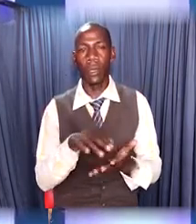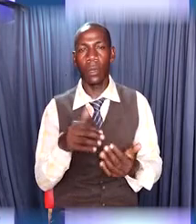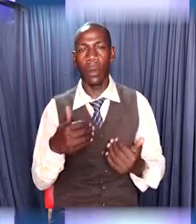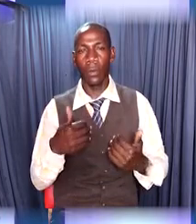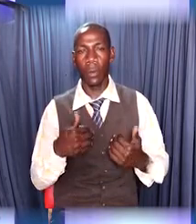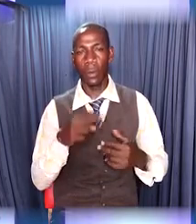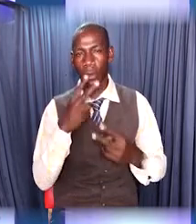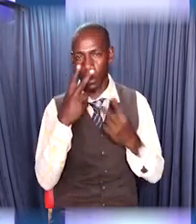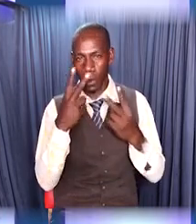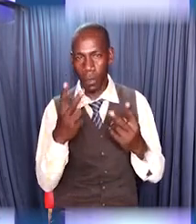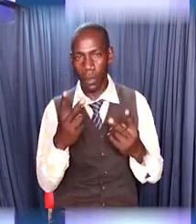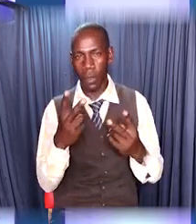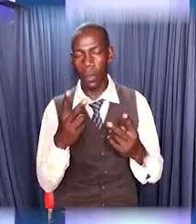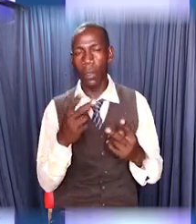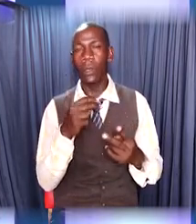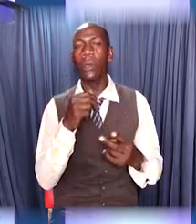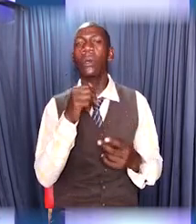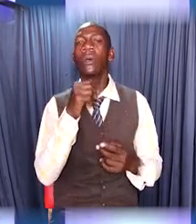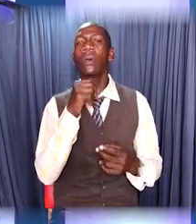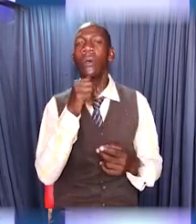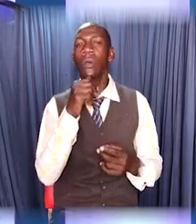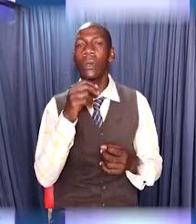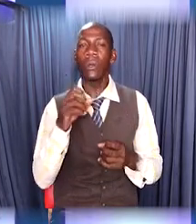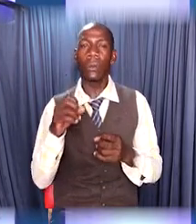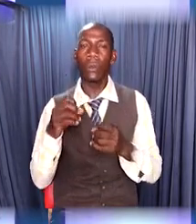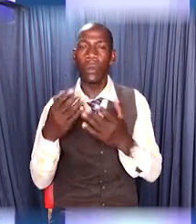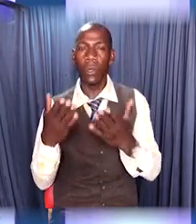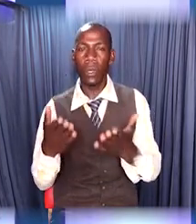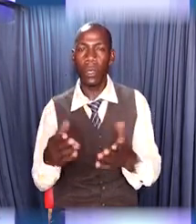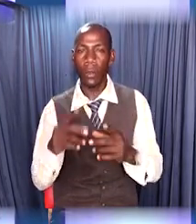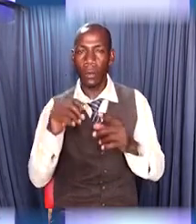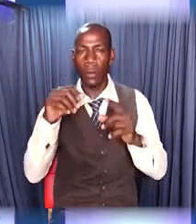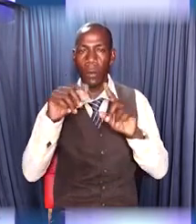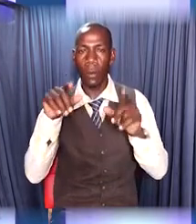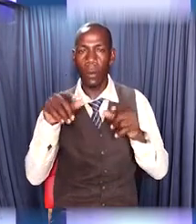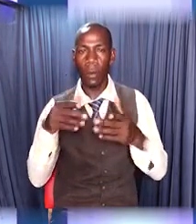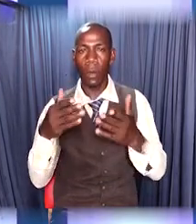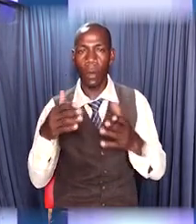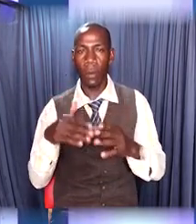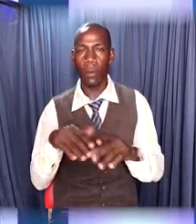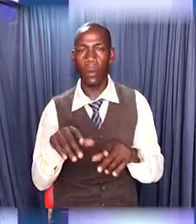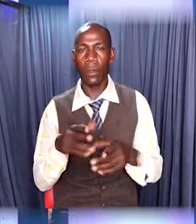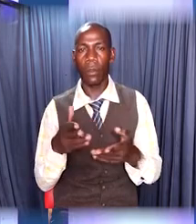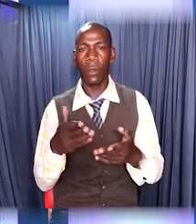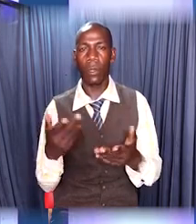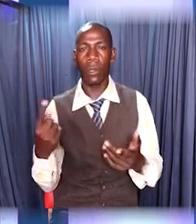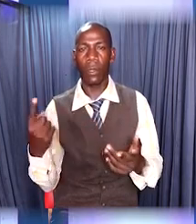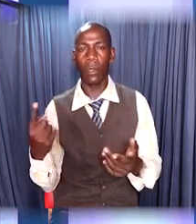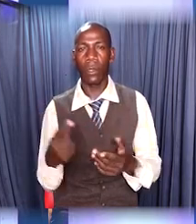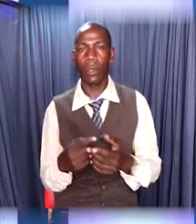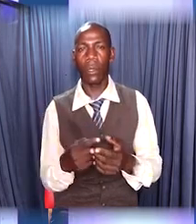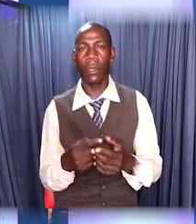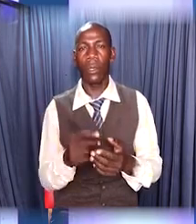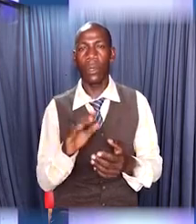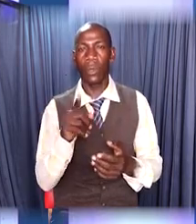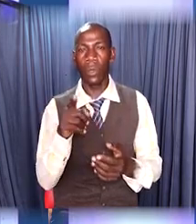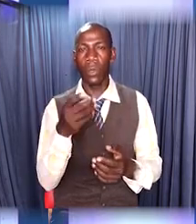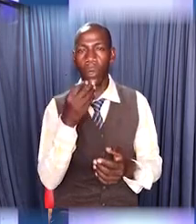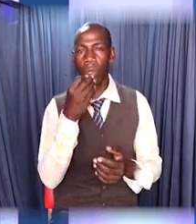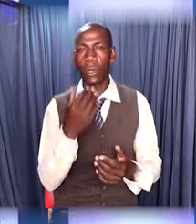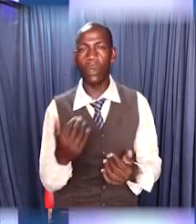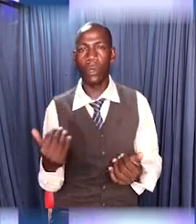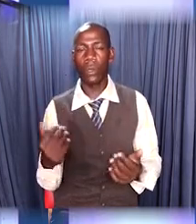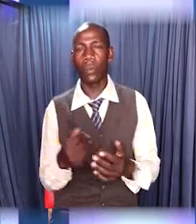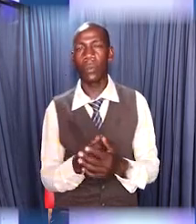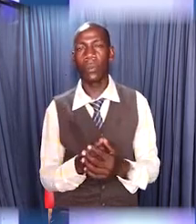the things you have around you, siya kuwa hata wachilie mfuko wa unga. You don't have space to give a packet of flour to someone else. Ni wewe na mwanao. It's only for